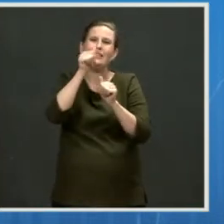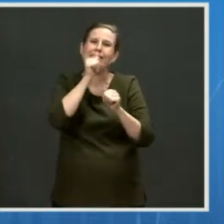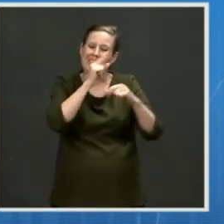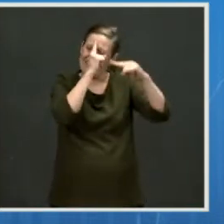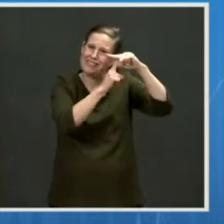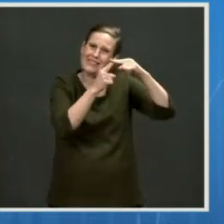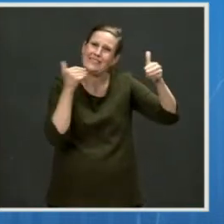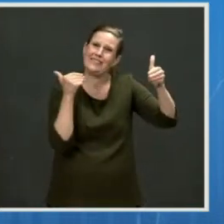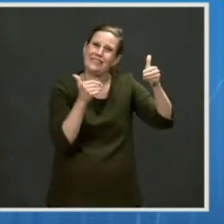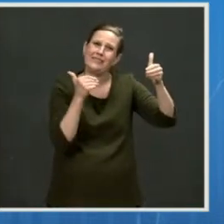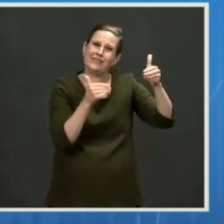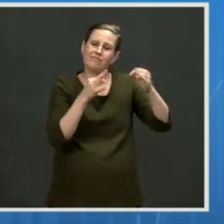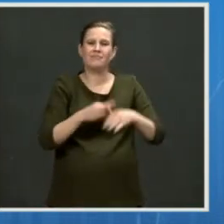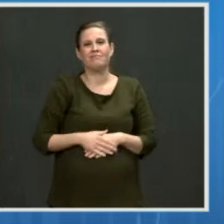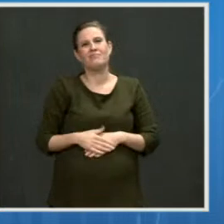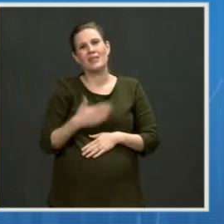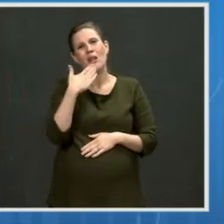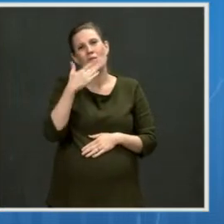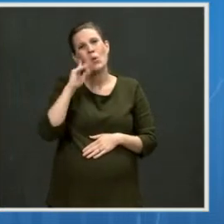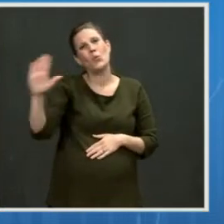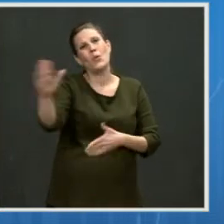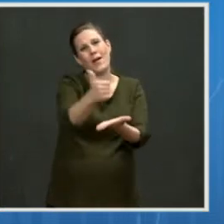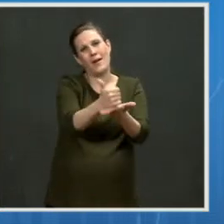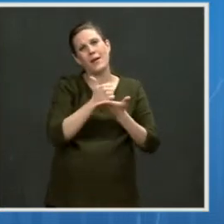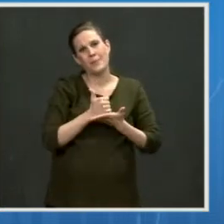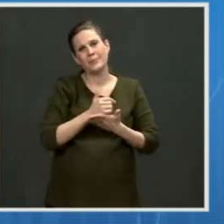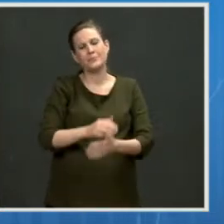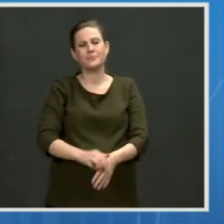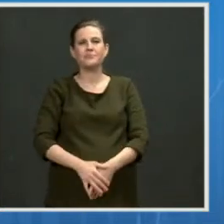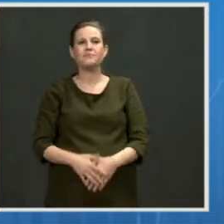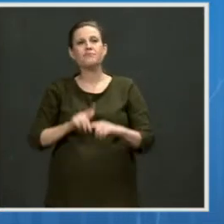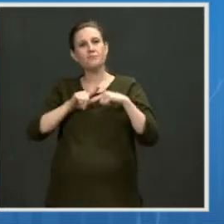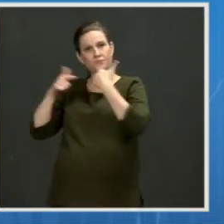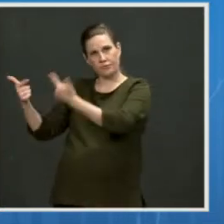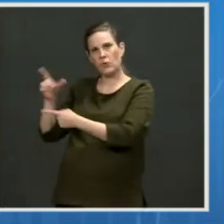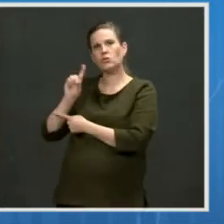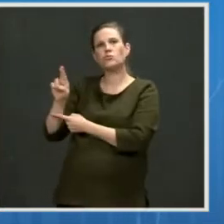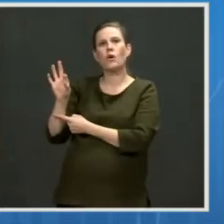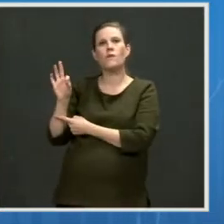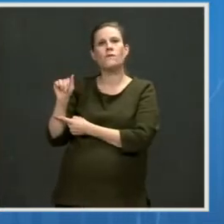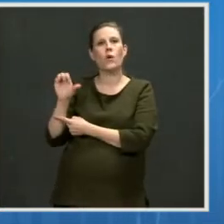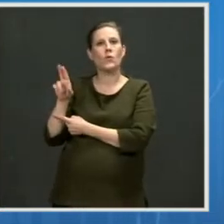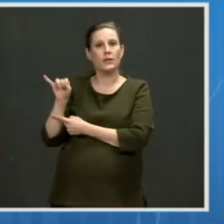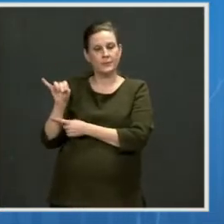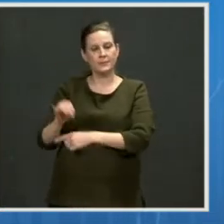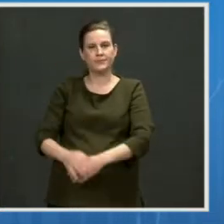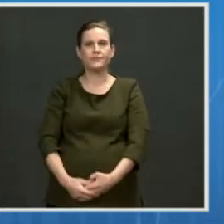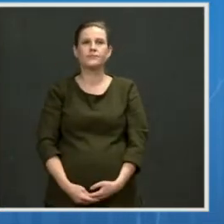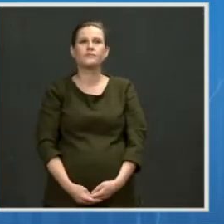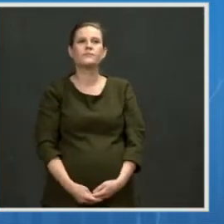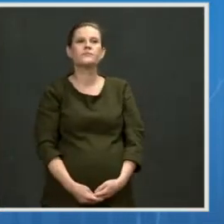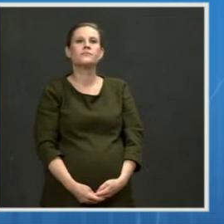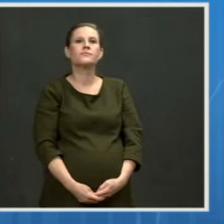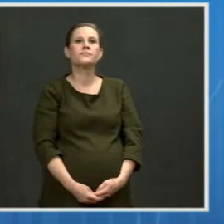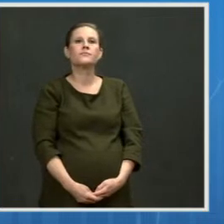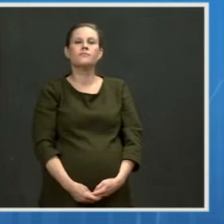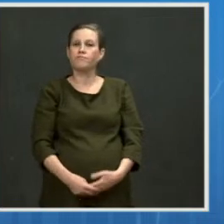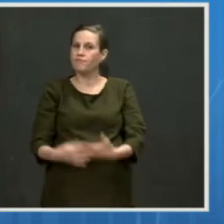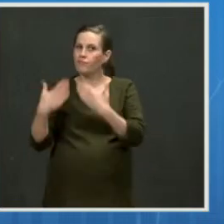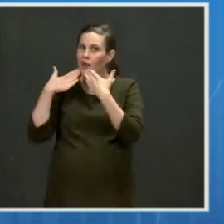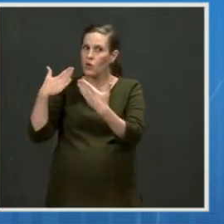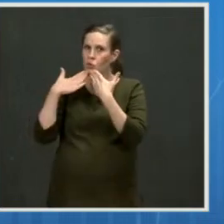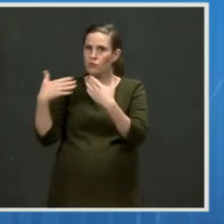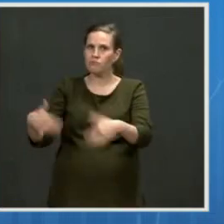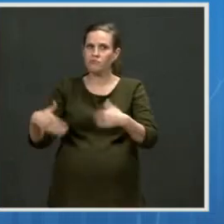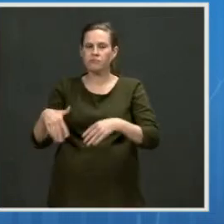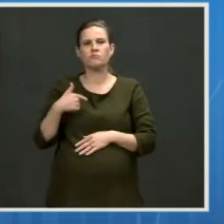Thank you. I'll now turn things over to Dr. Fauci. Thank you very much, Dr. Walensky. I'd like to spend the next couple of minutes talking to